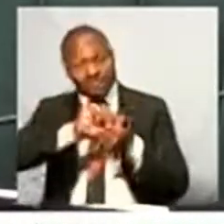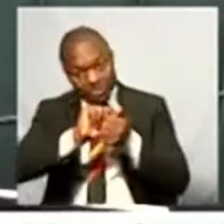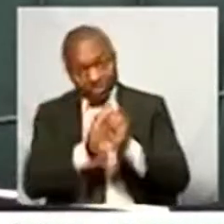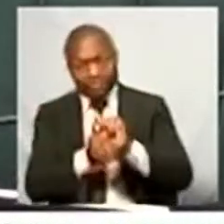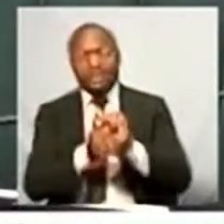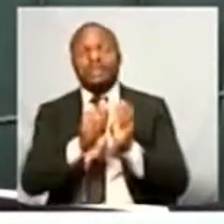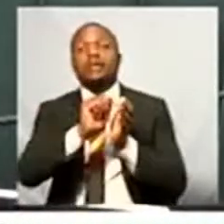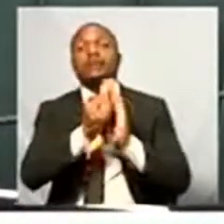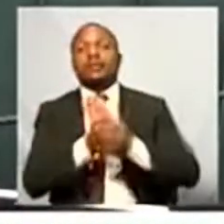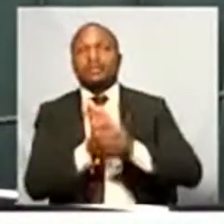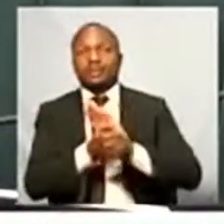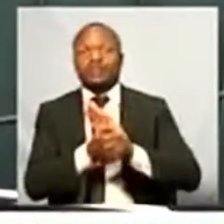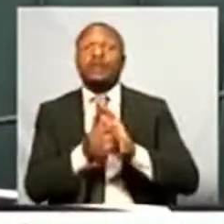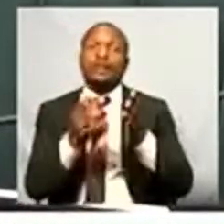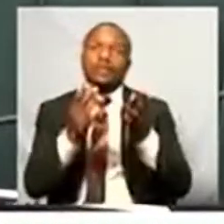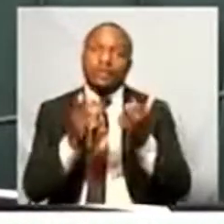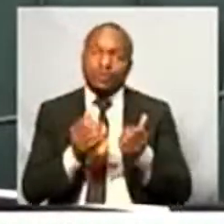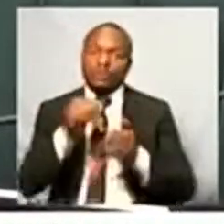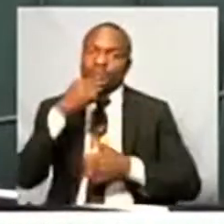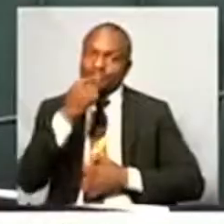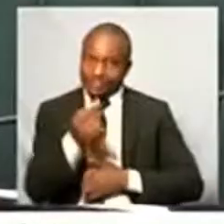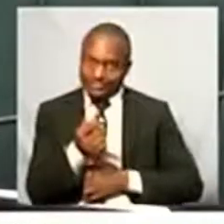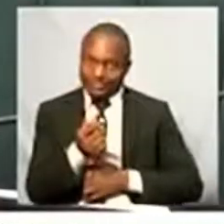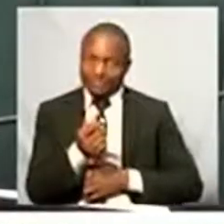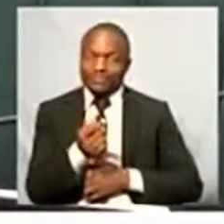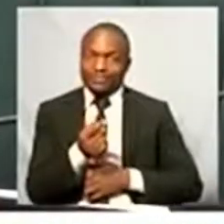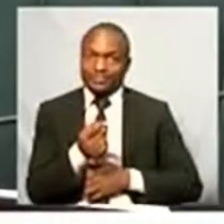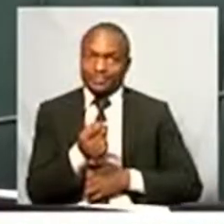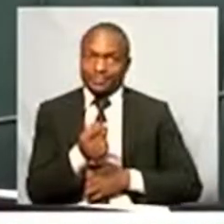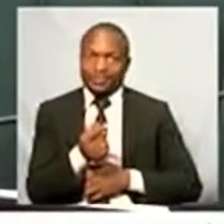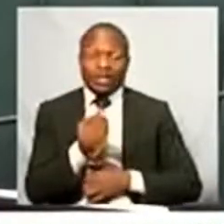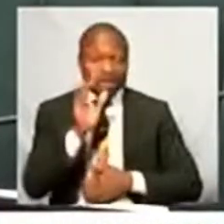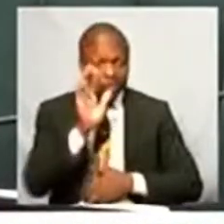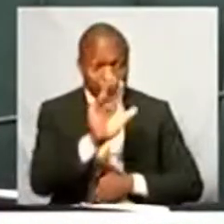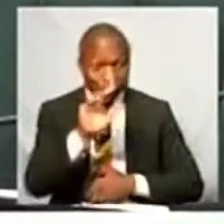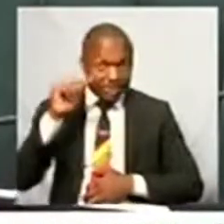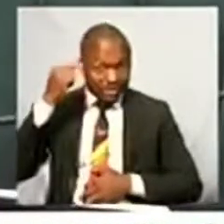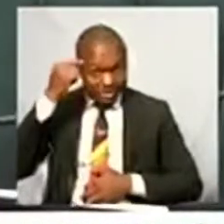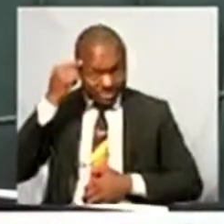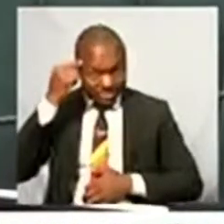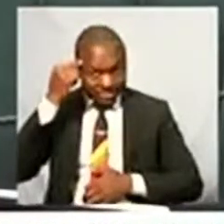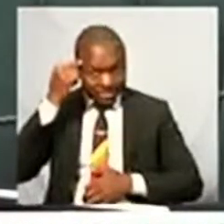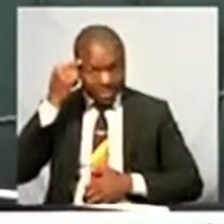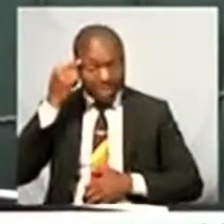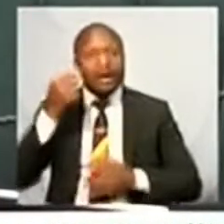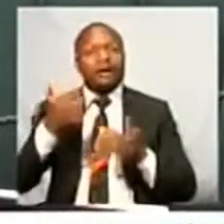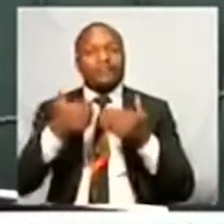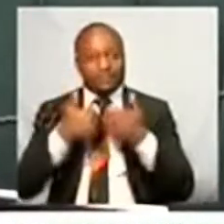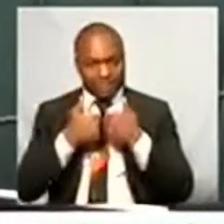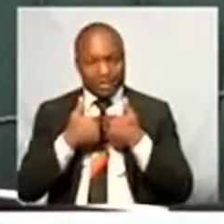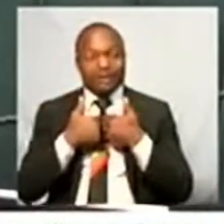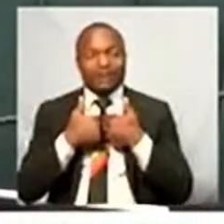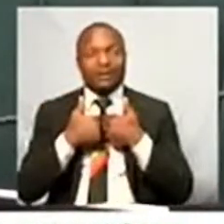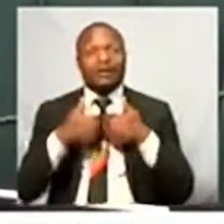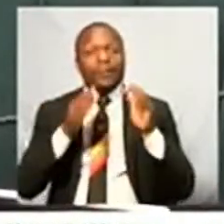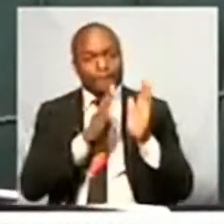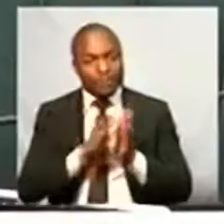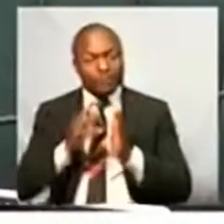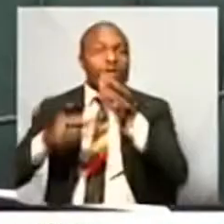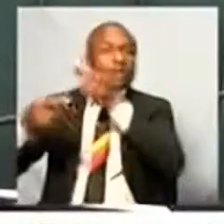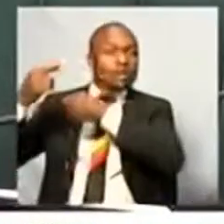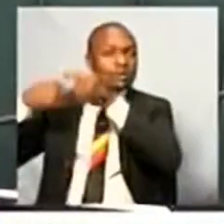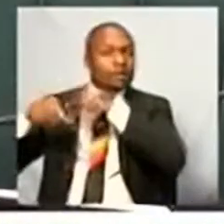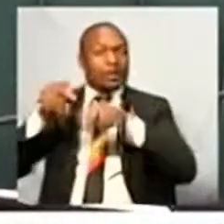Madam Speaker, I wish to confirm that your government does intend to review the Persons